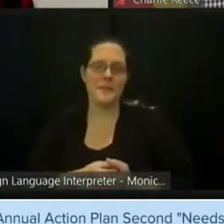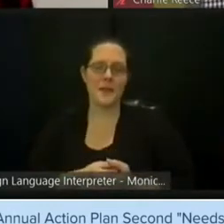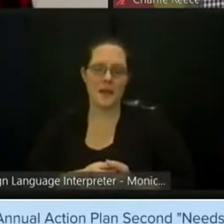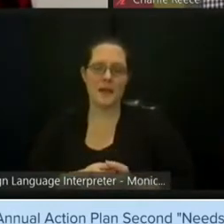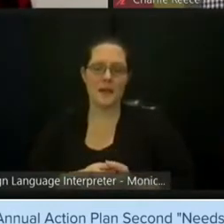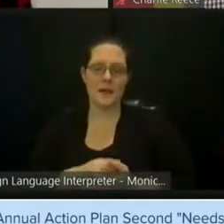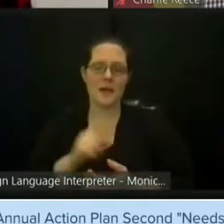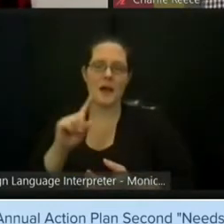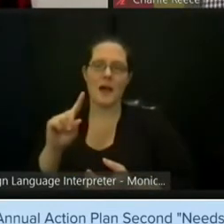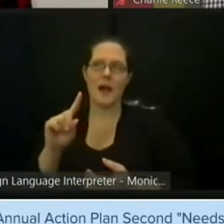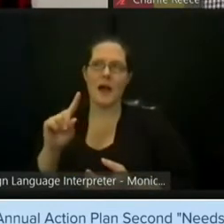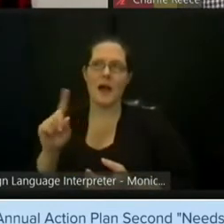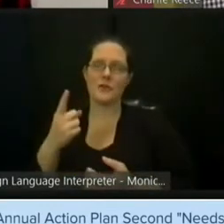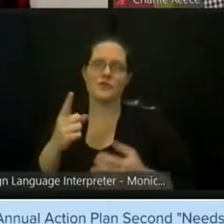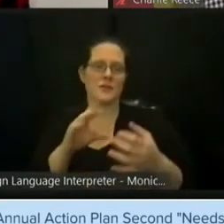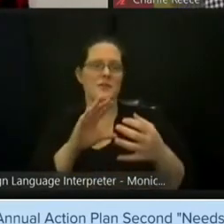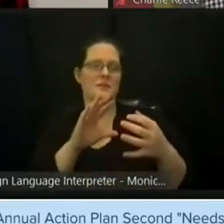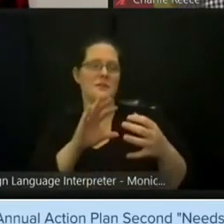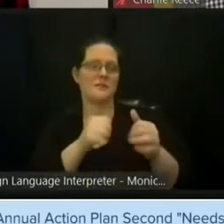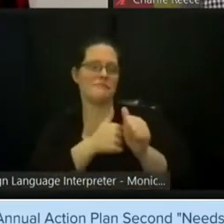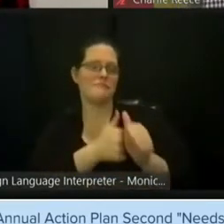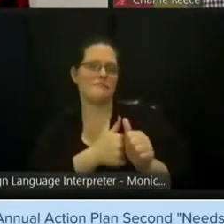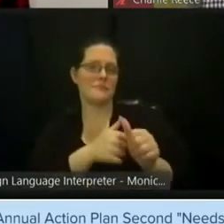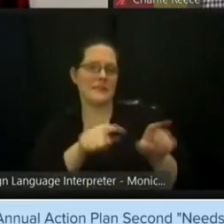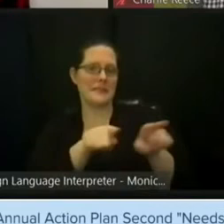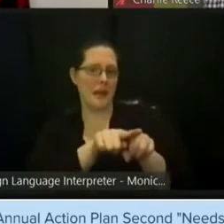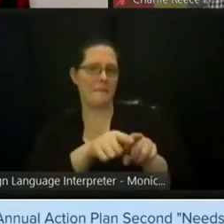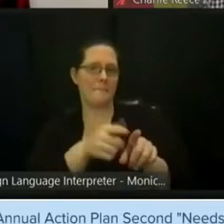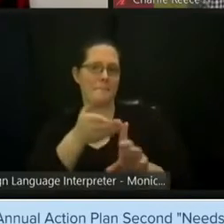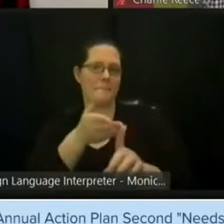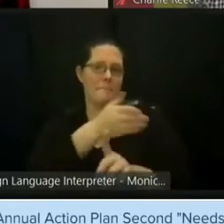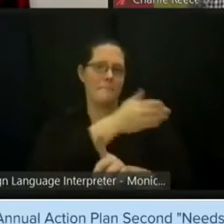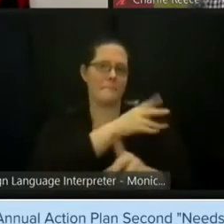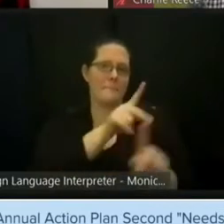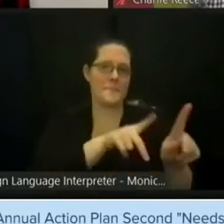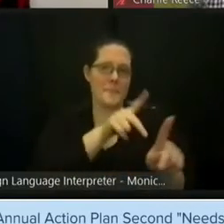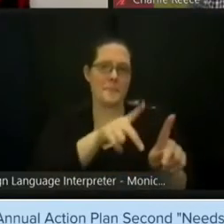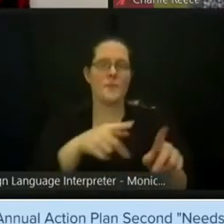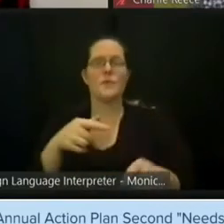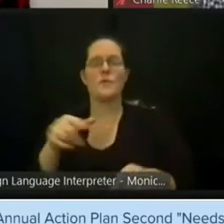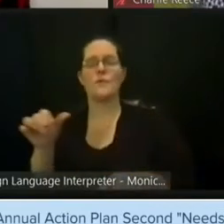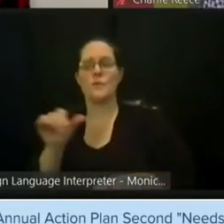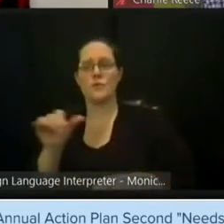Just echoing some of the things the other folks have said, but I'm